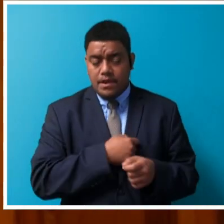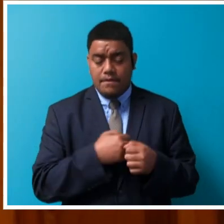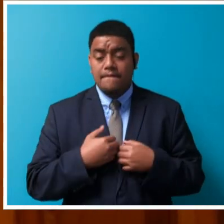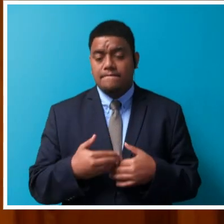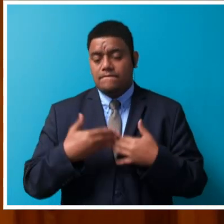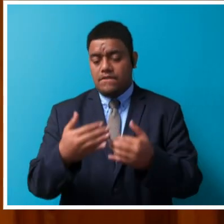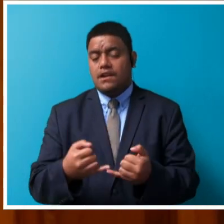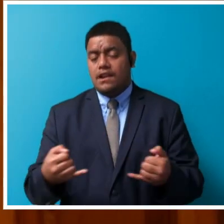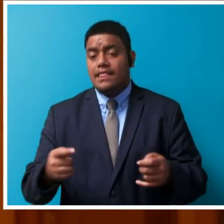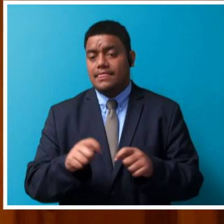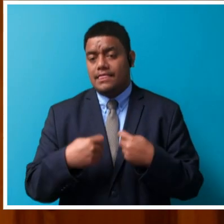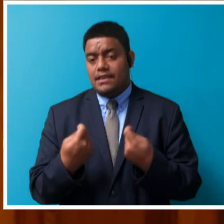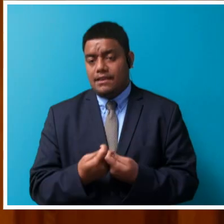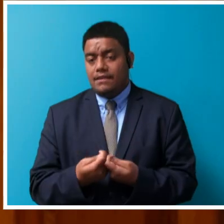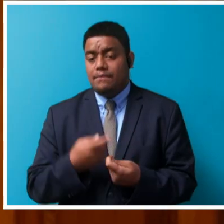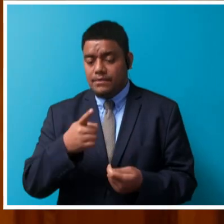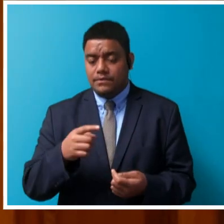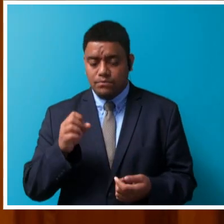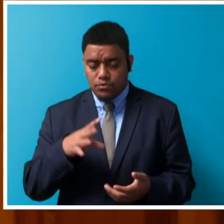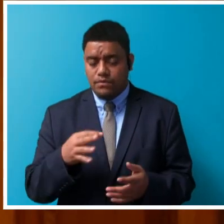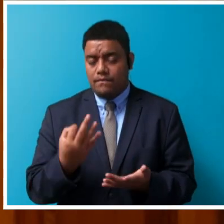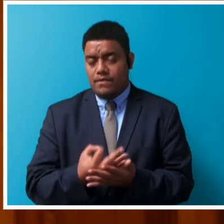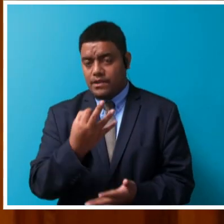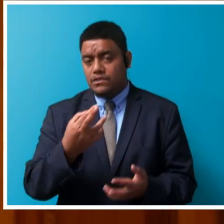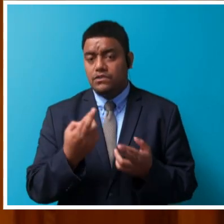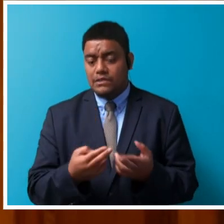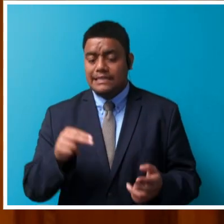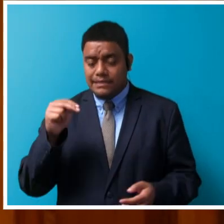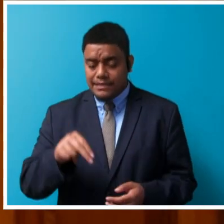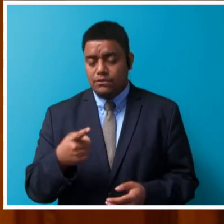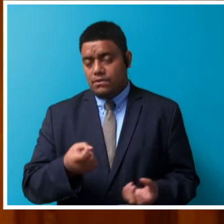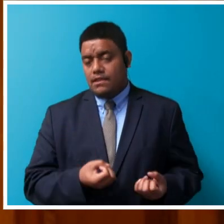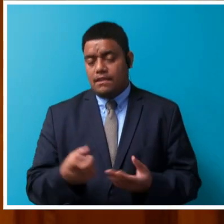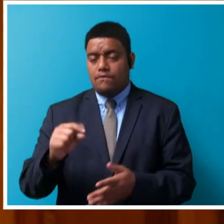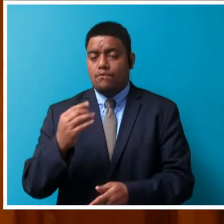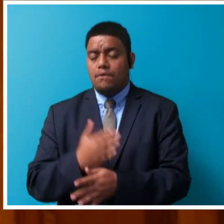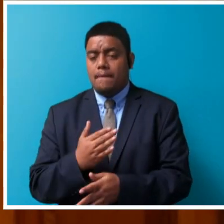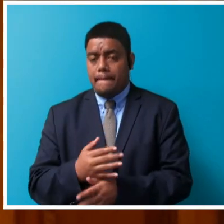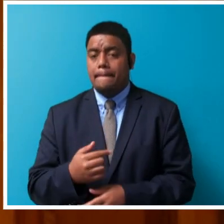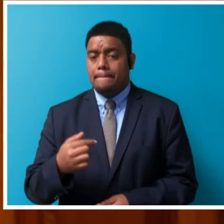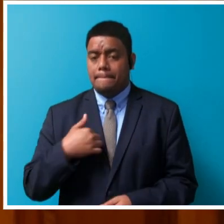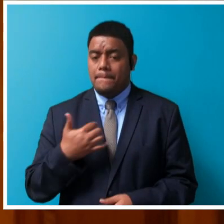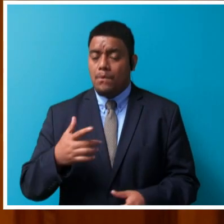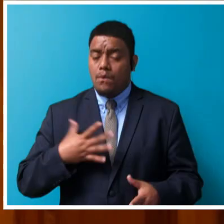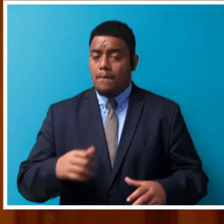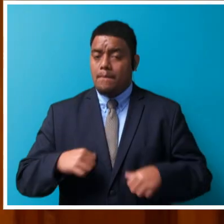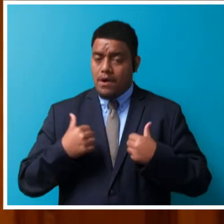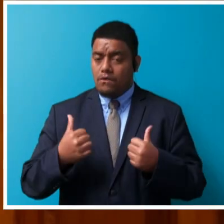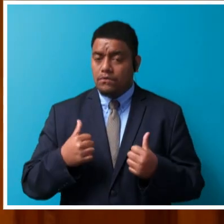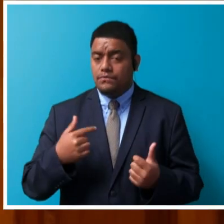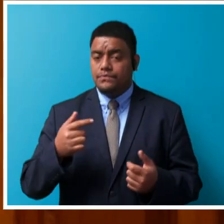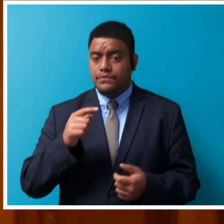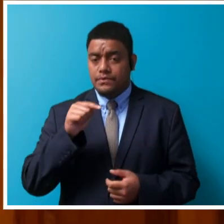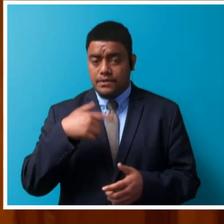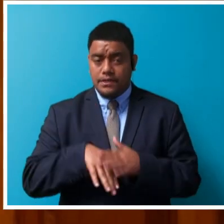frontline global team with the exact financial resources required to deliver. And I'm immensely proud to highlight this, that in